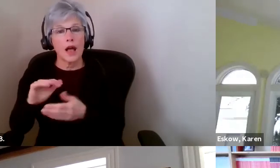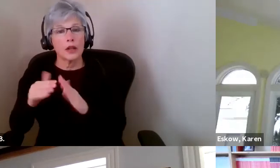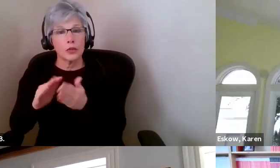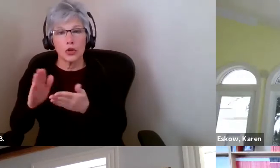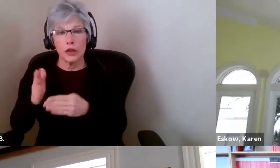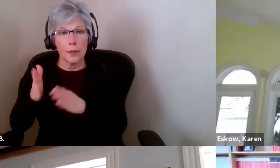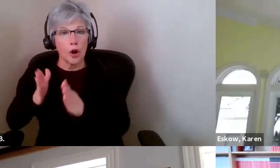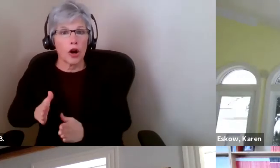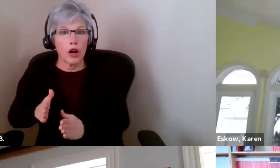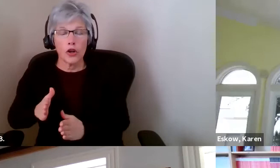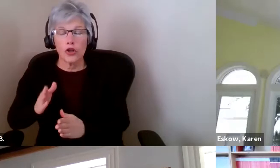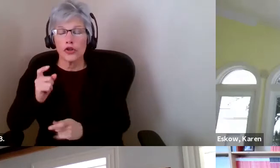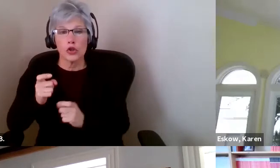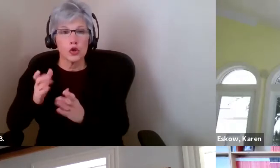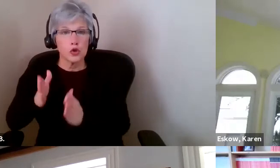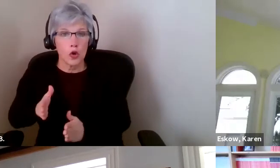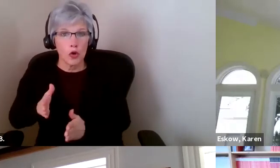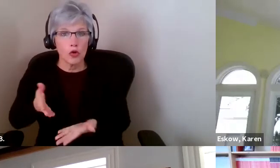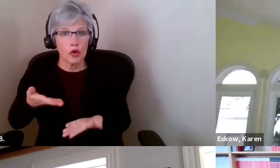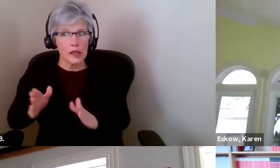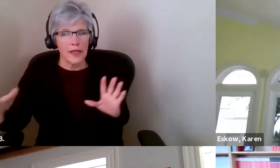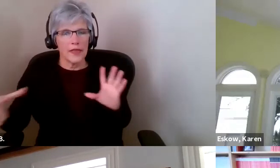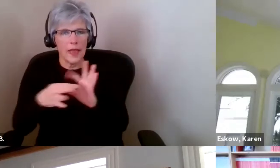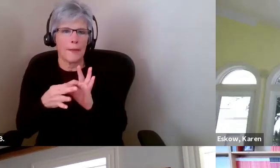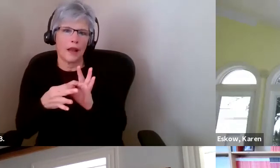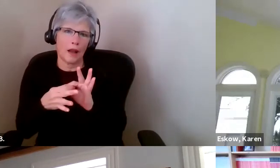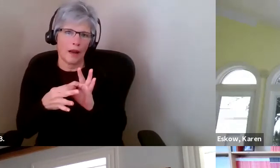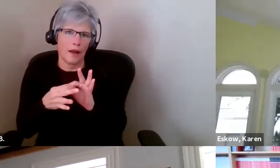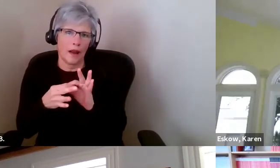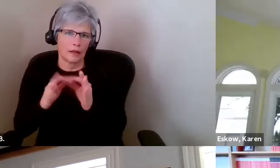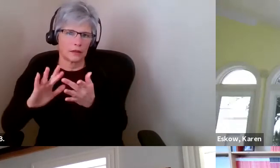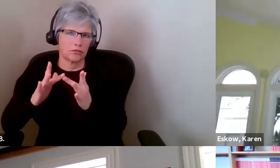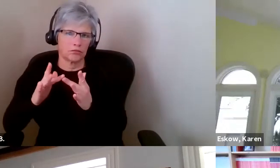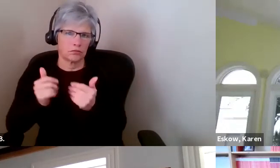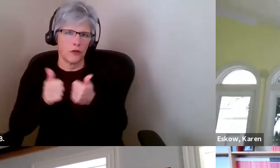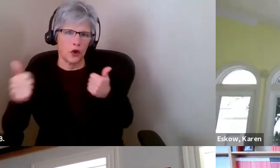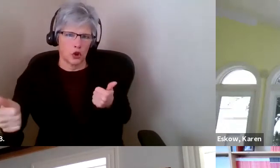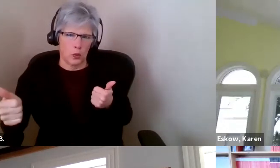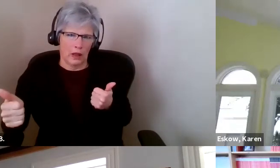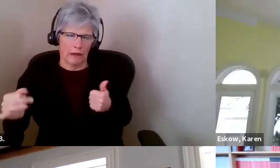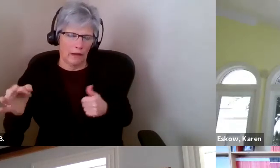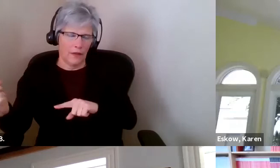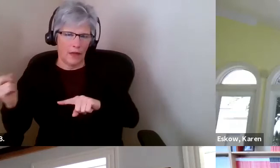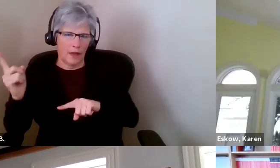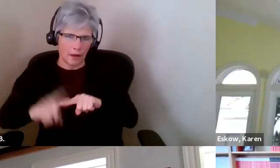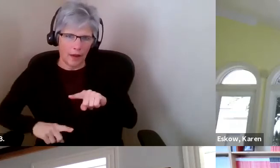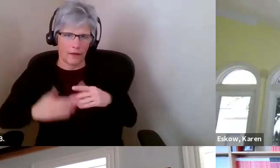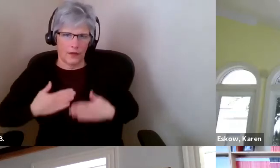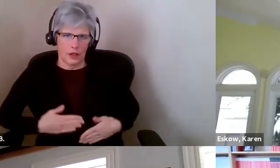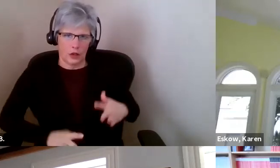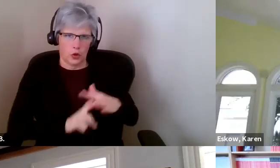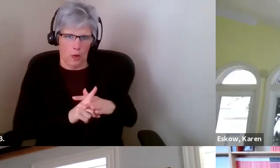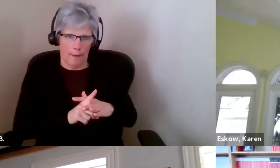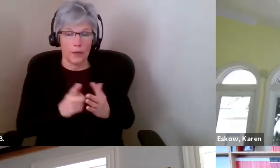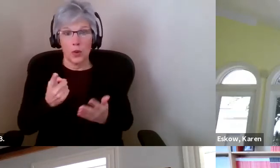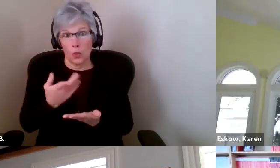forth, donors, let them in virtually if they can't be here or aren't local. So I'd like to have that hybrid. One thing we've learned, if you've attended